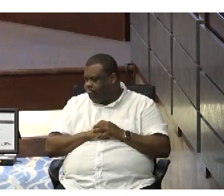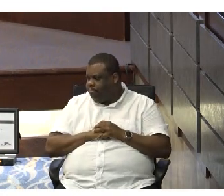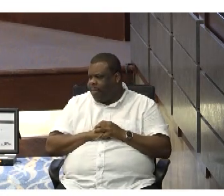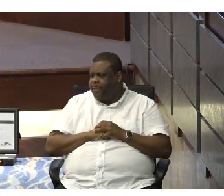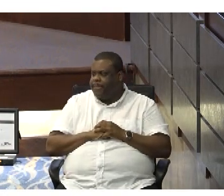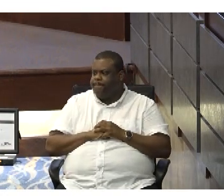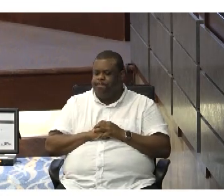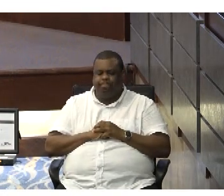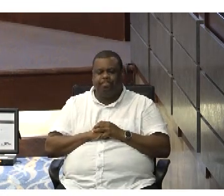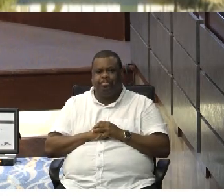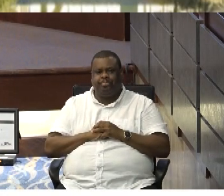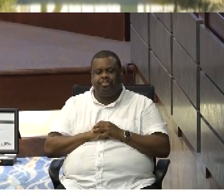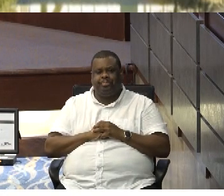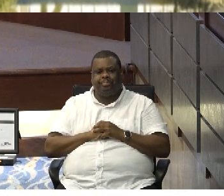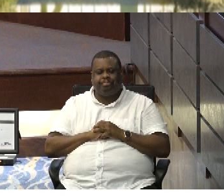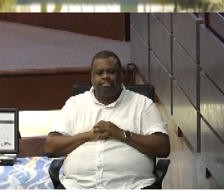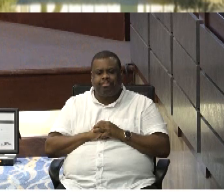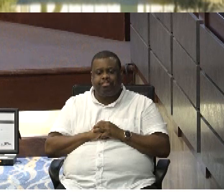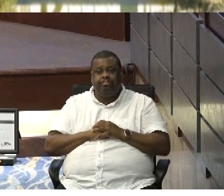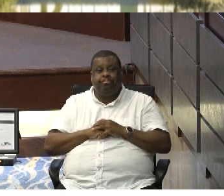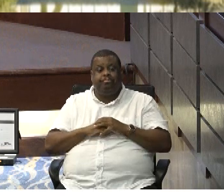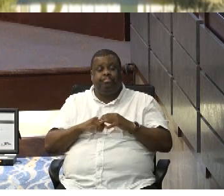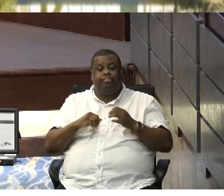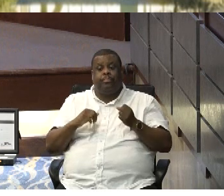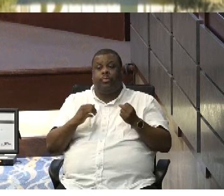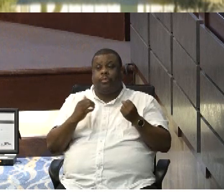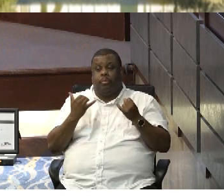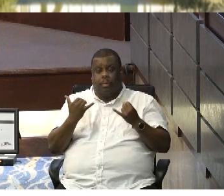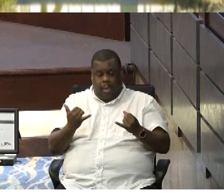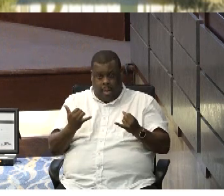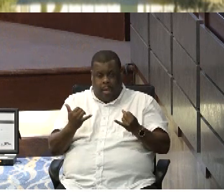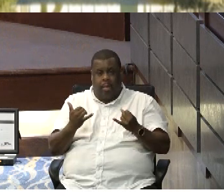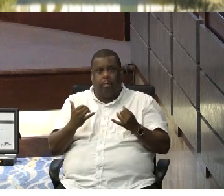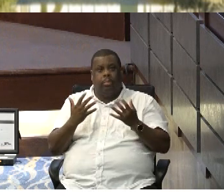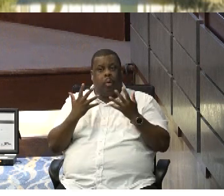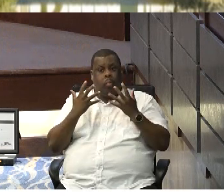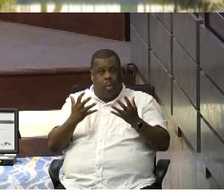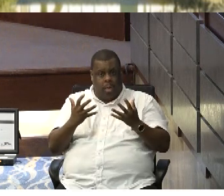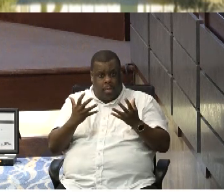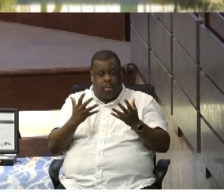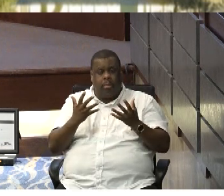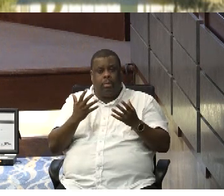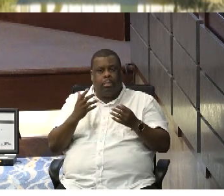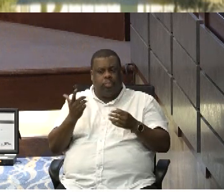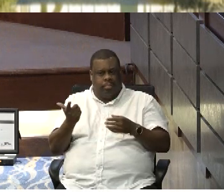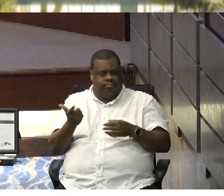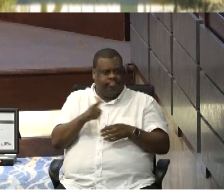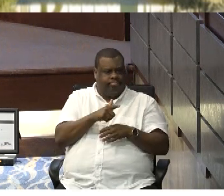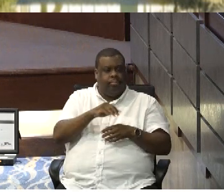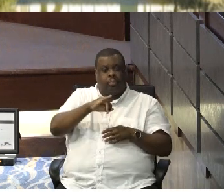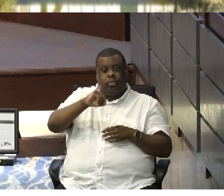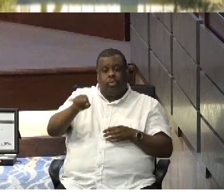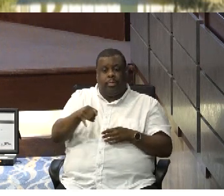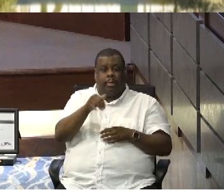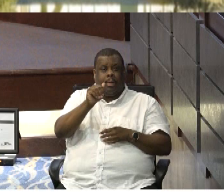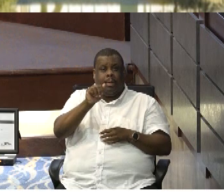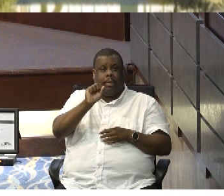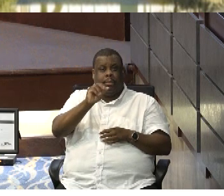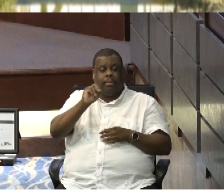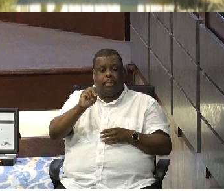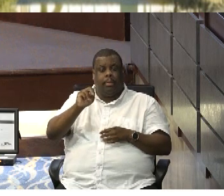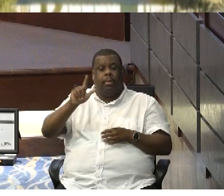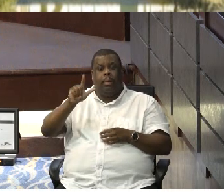community. And at this point, I am really thrilled to hand off to Jason Long. Jason Long